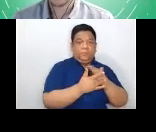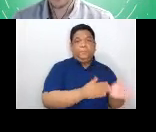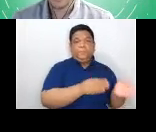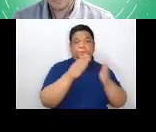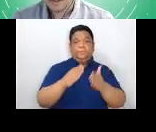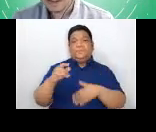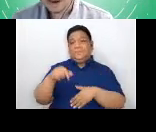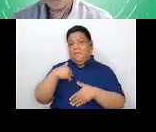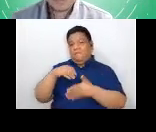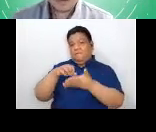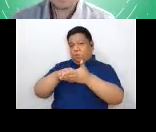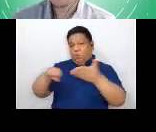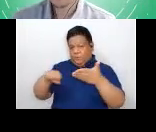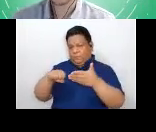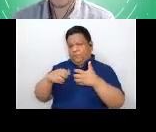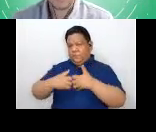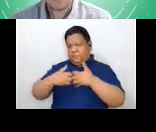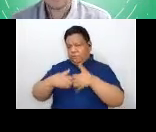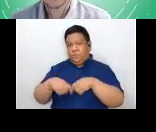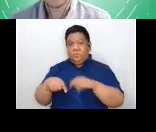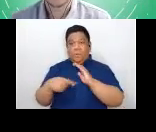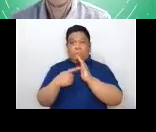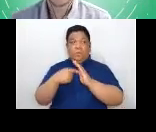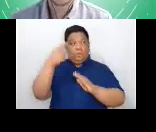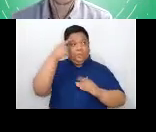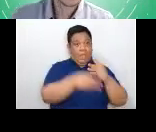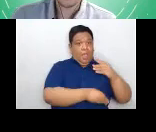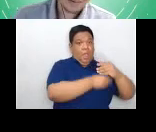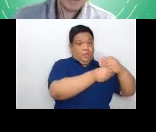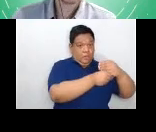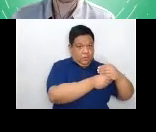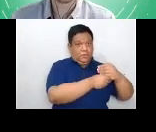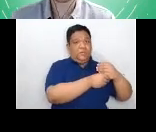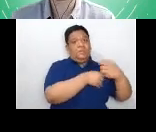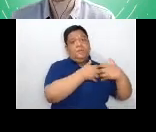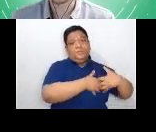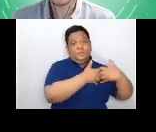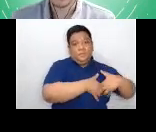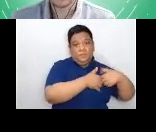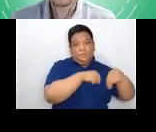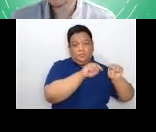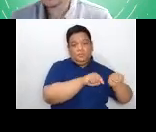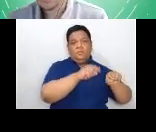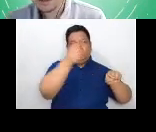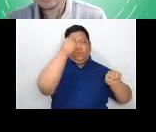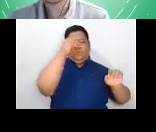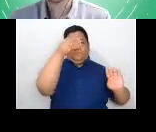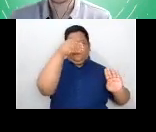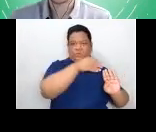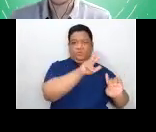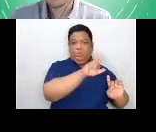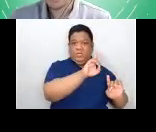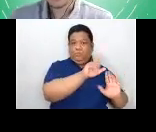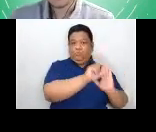subtractive, because oftentimes when we think of additive manufacturing or digital fabrication, we think of 3D printers. But there's also a lot